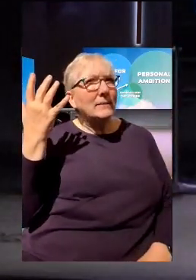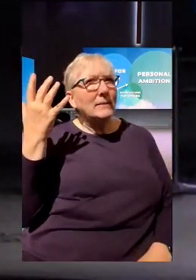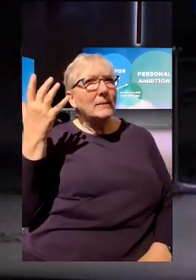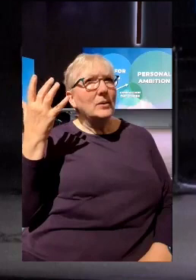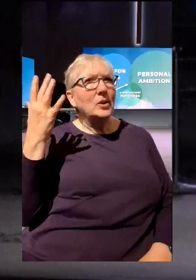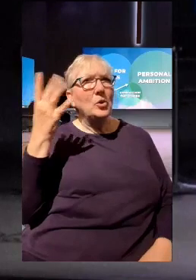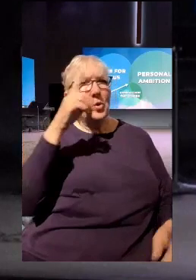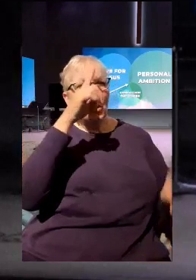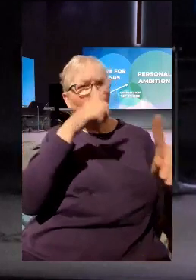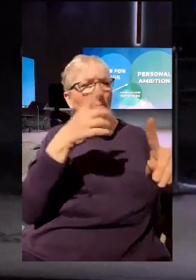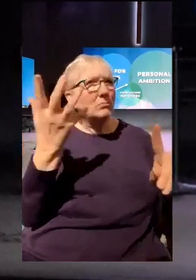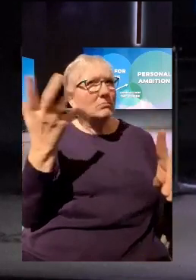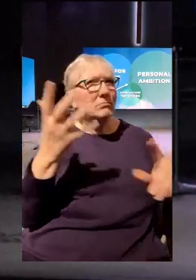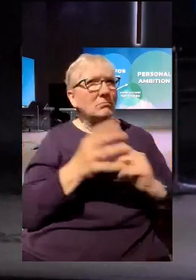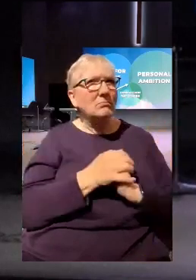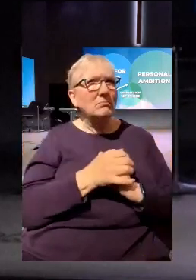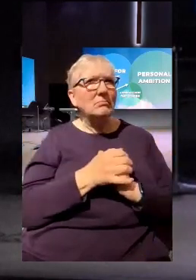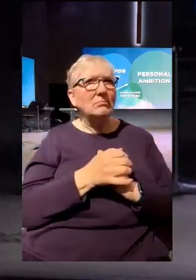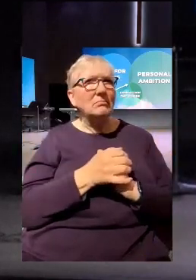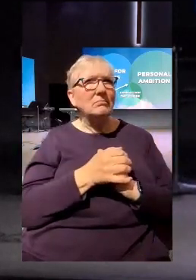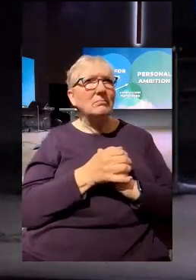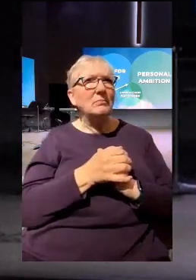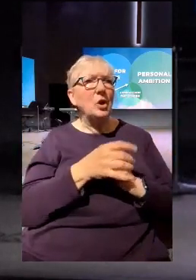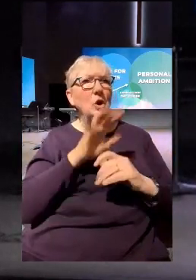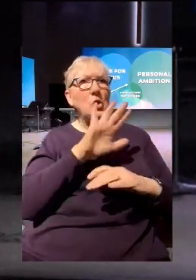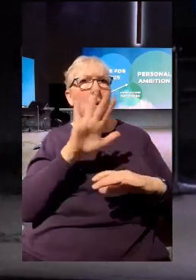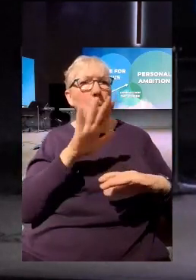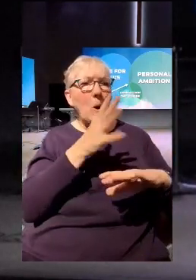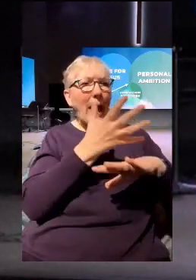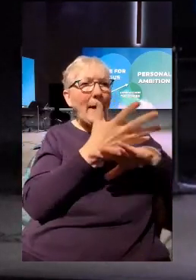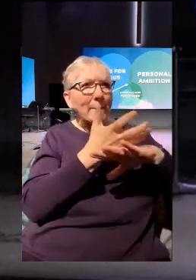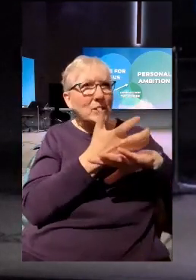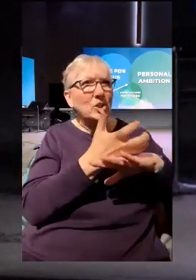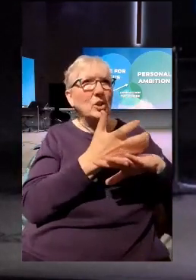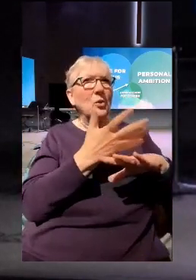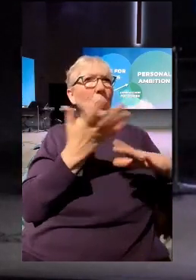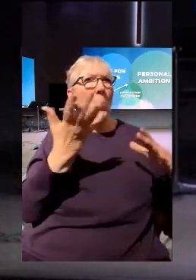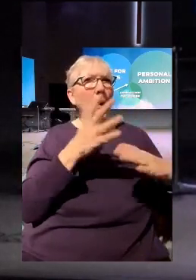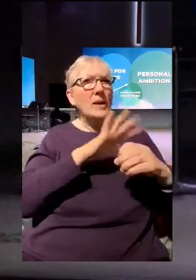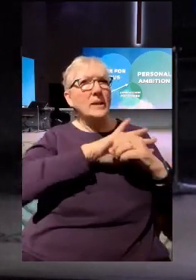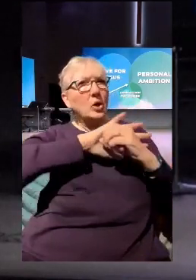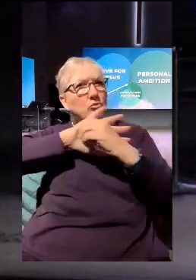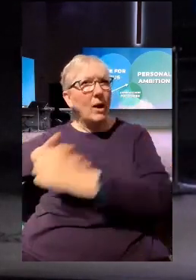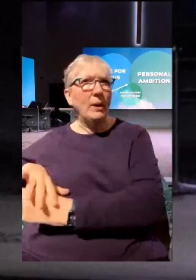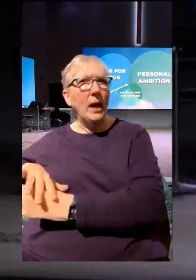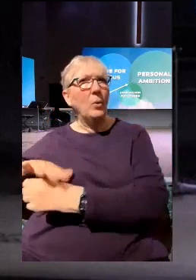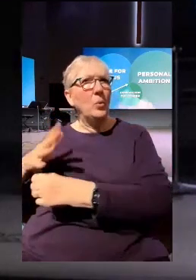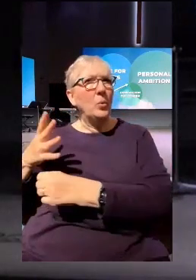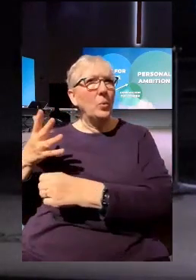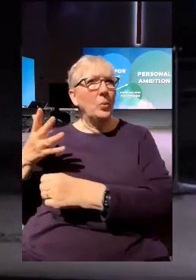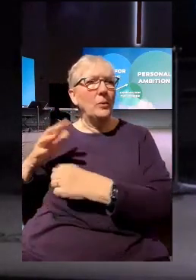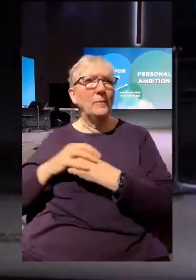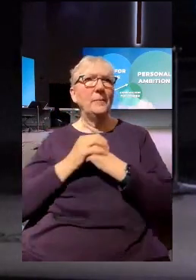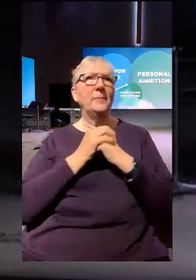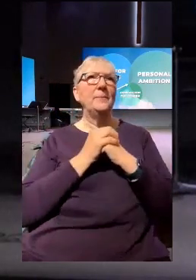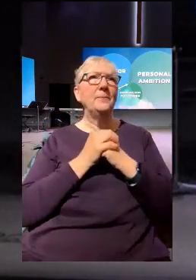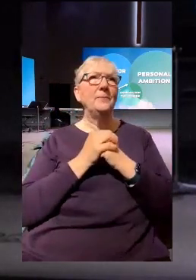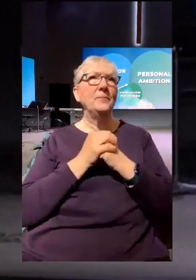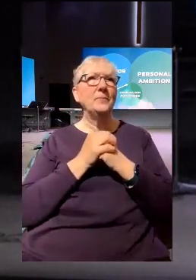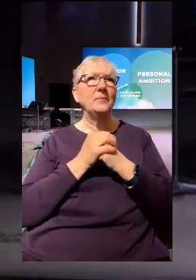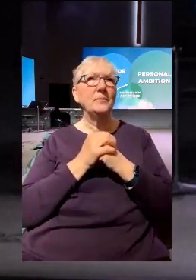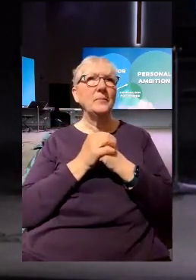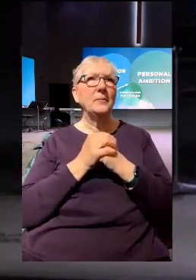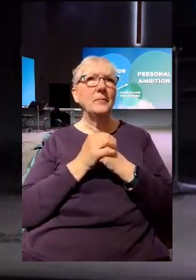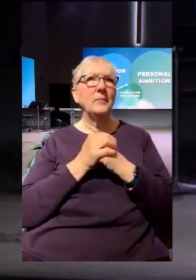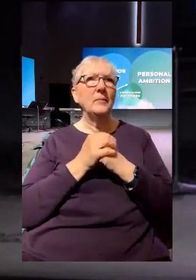What is your ambition crowding out? Now, some of you may be thinking, well, I don't really struggle with this. This is not a struggle for me. And